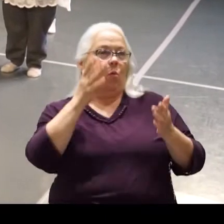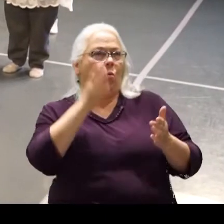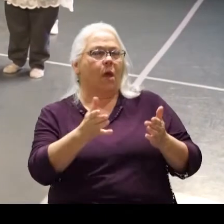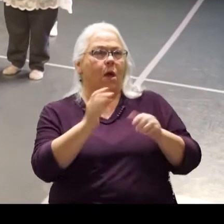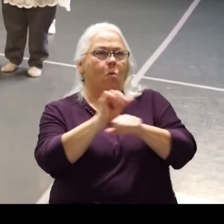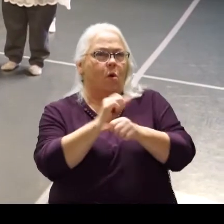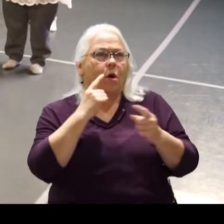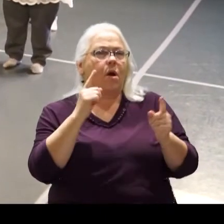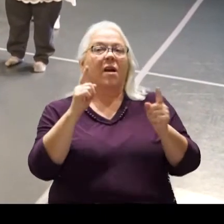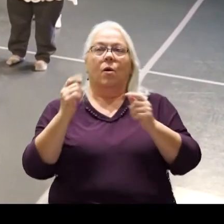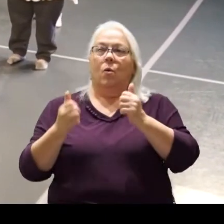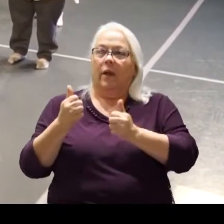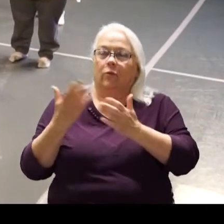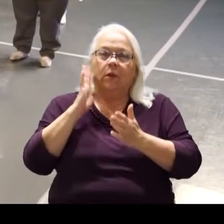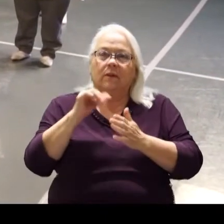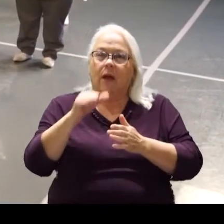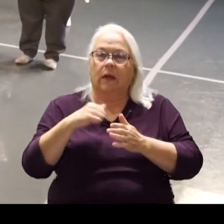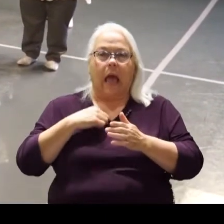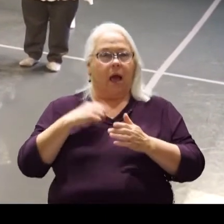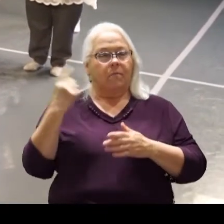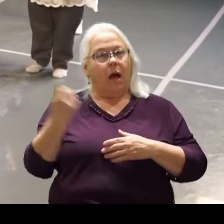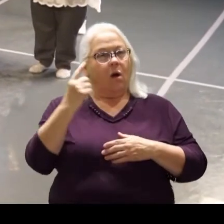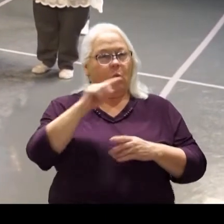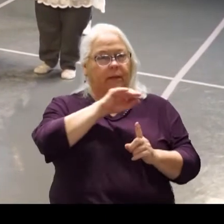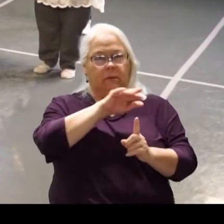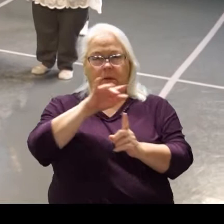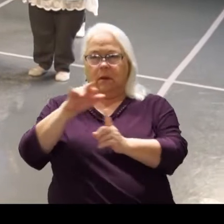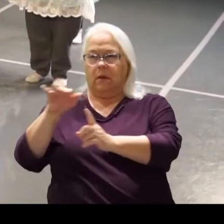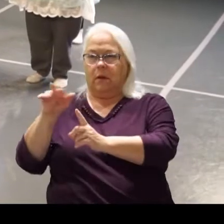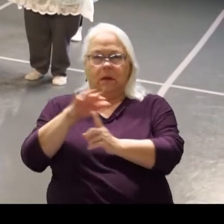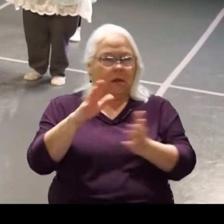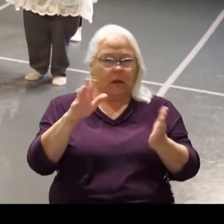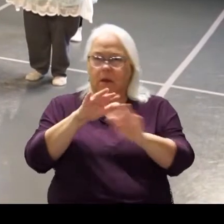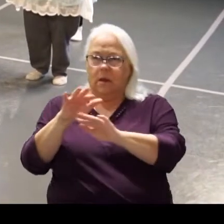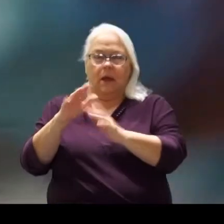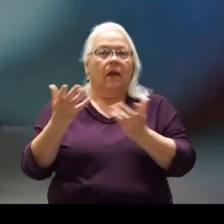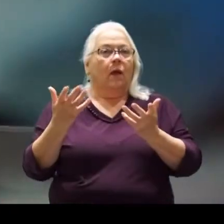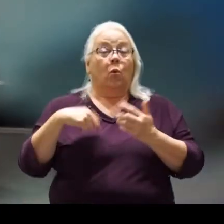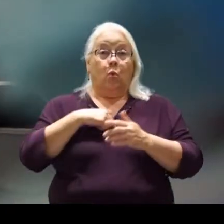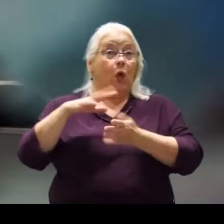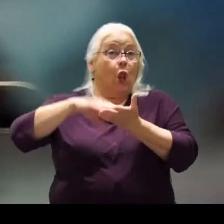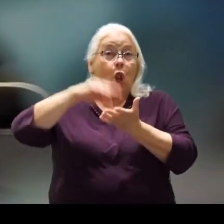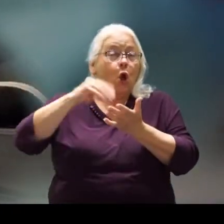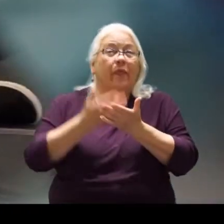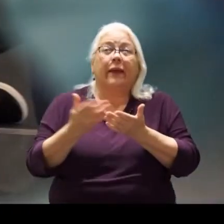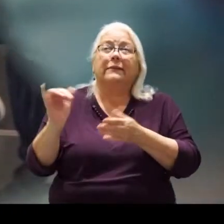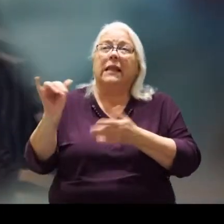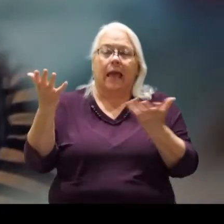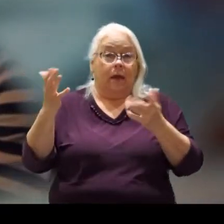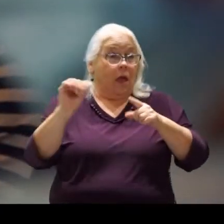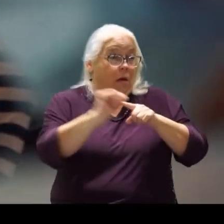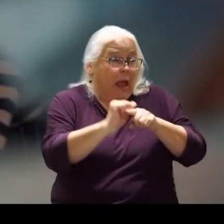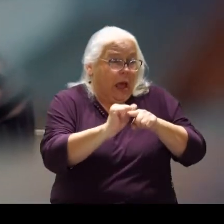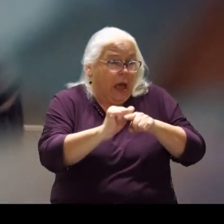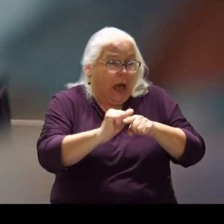work, and I'm continually reading the room. There are many practical things we figured out.